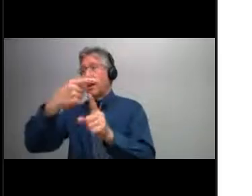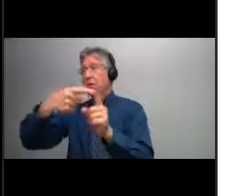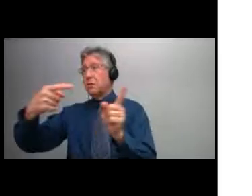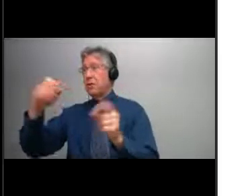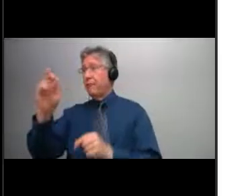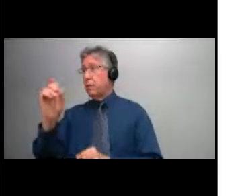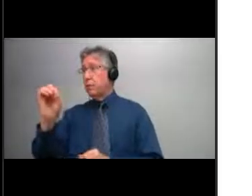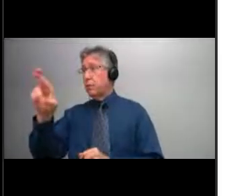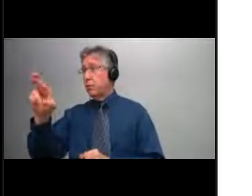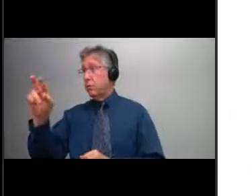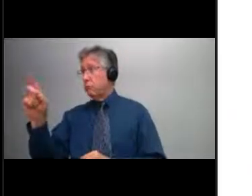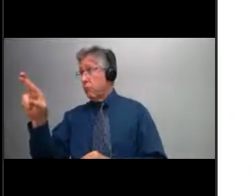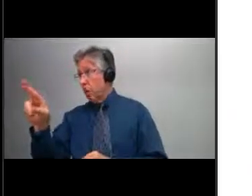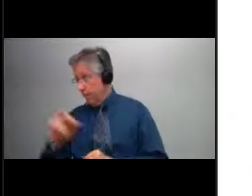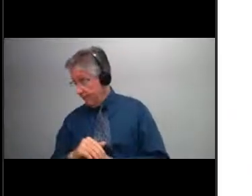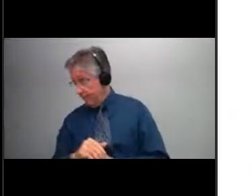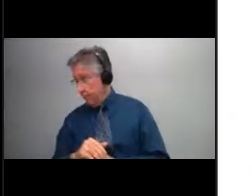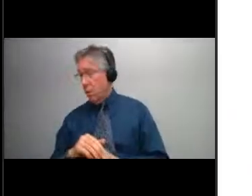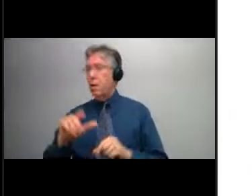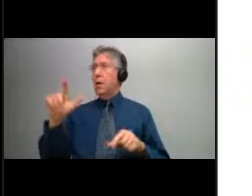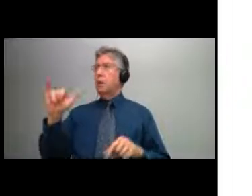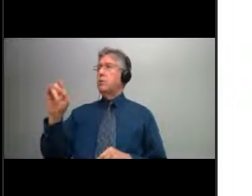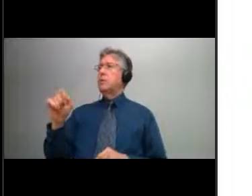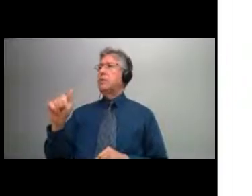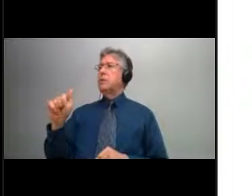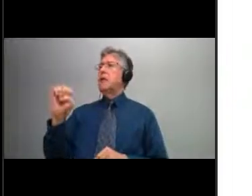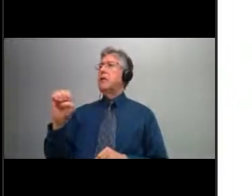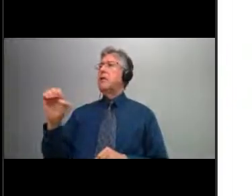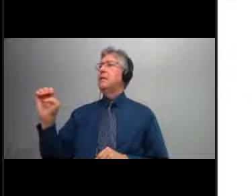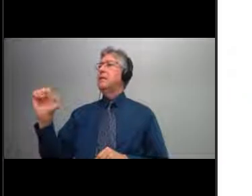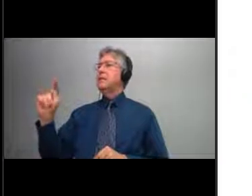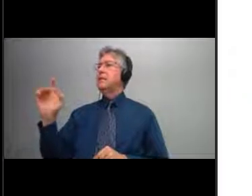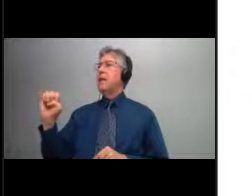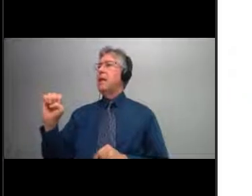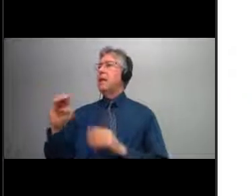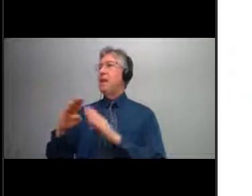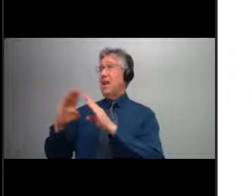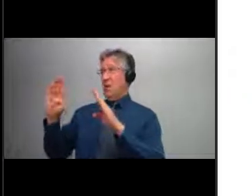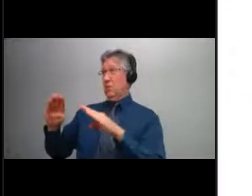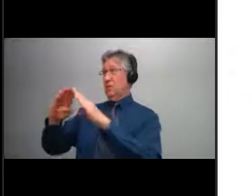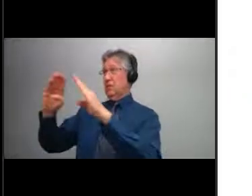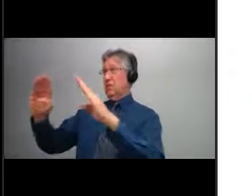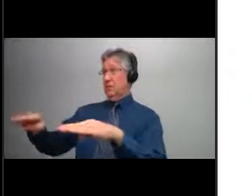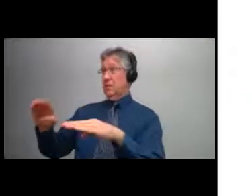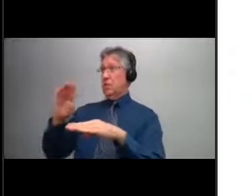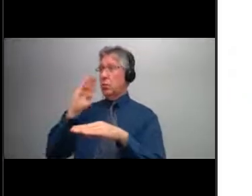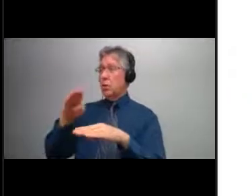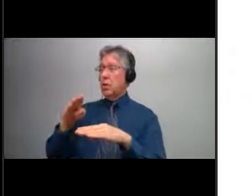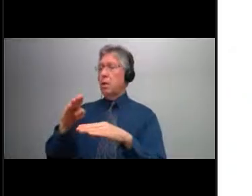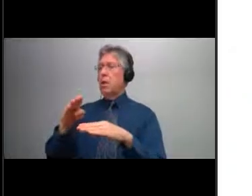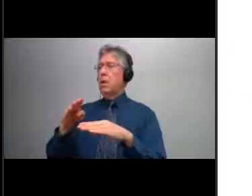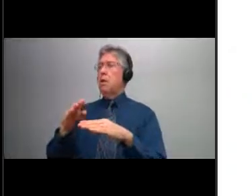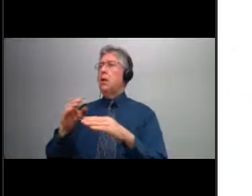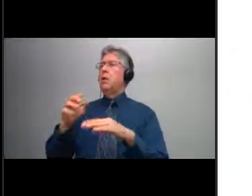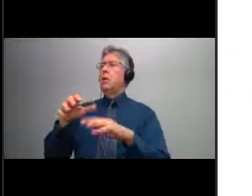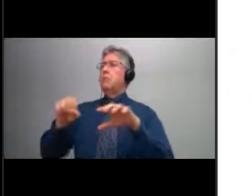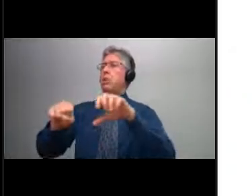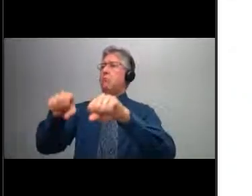Will Loisdale Estates homes that face Loisdale Road face acquisition and demolition